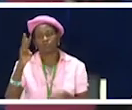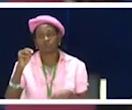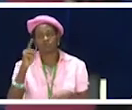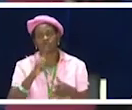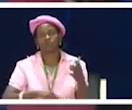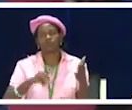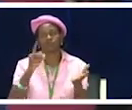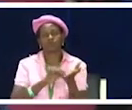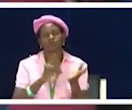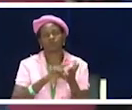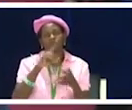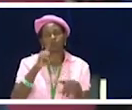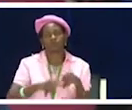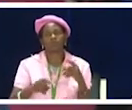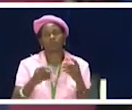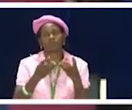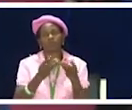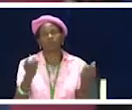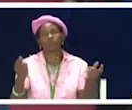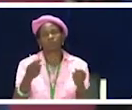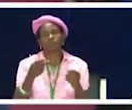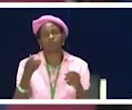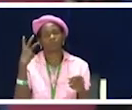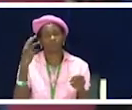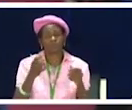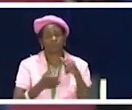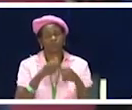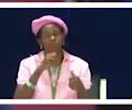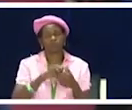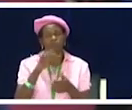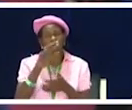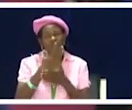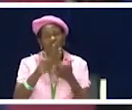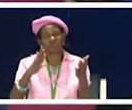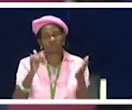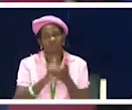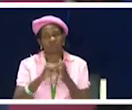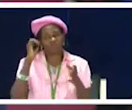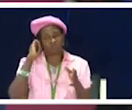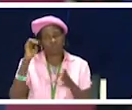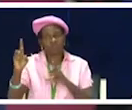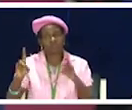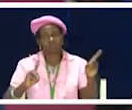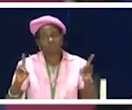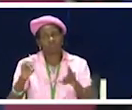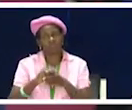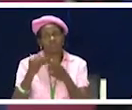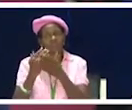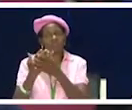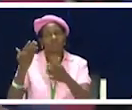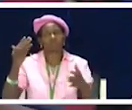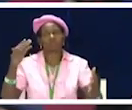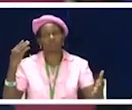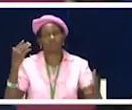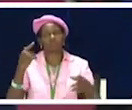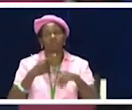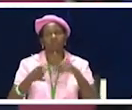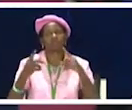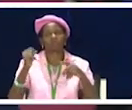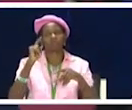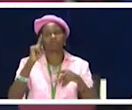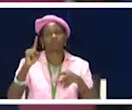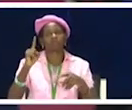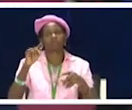could not handle, was a problem of something he did in the past. But the